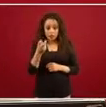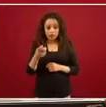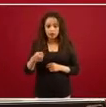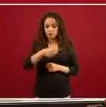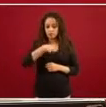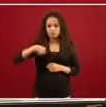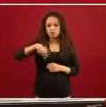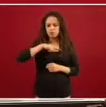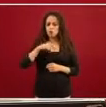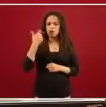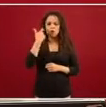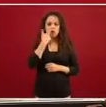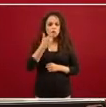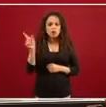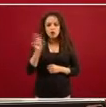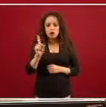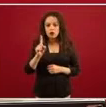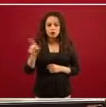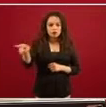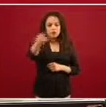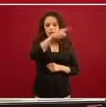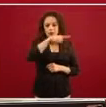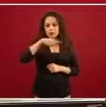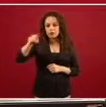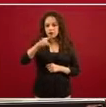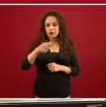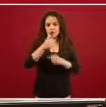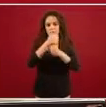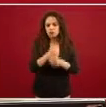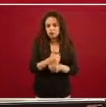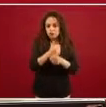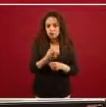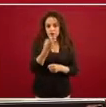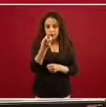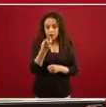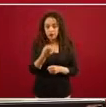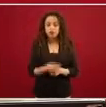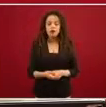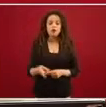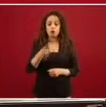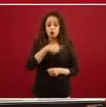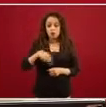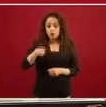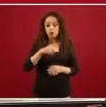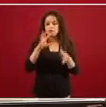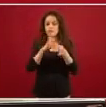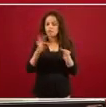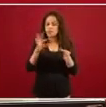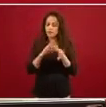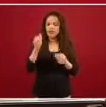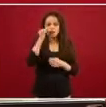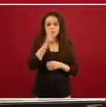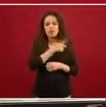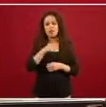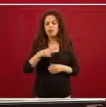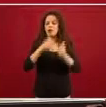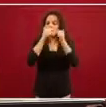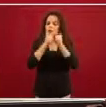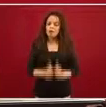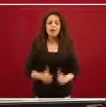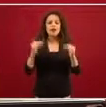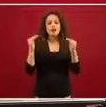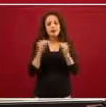could have a fatal outcome. We do not want this to happen to anyone. So that's why we